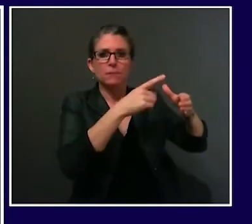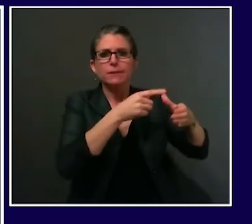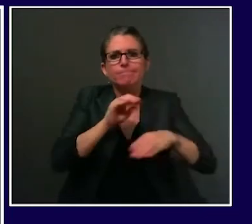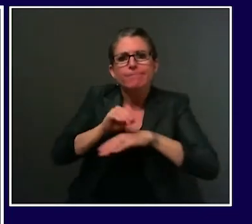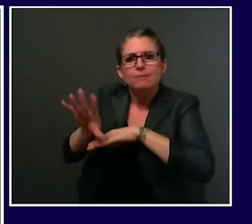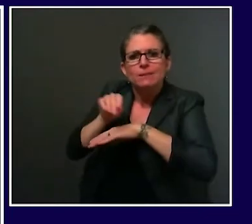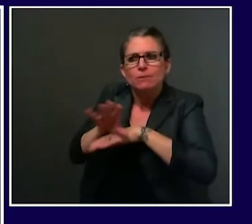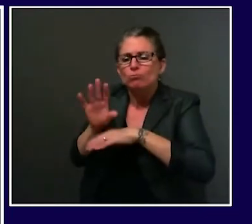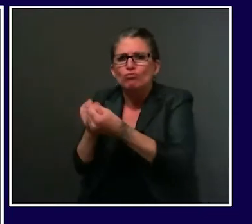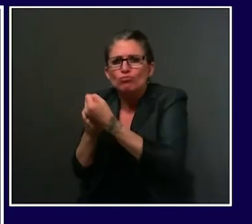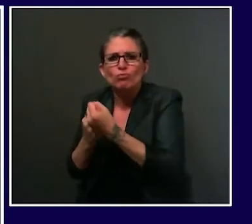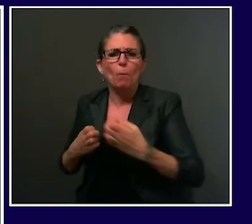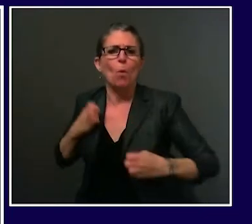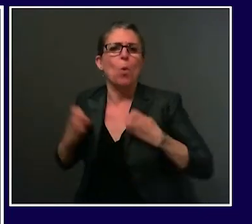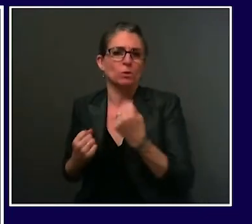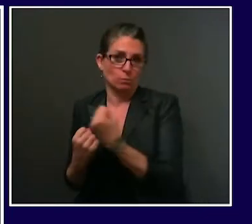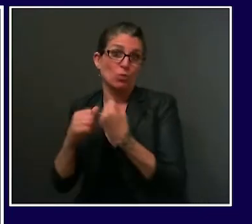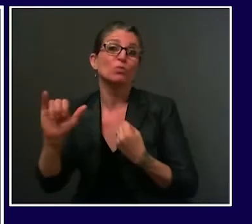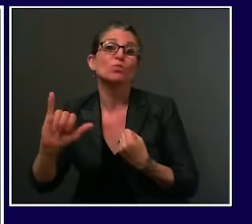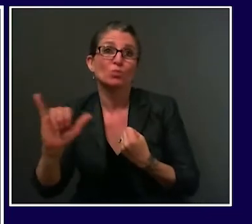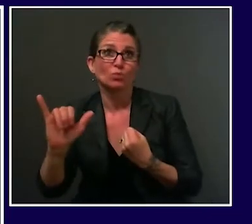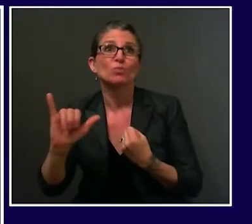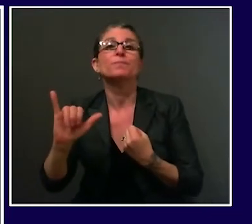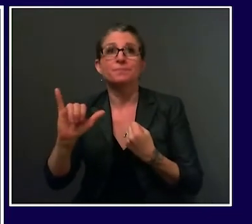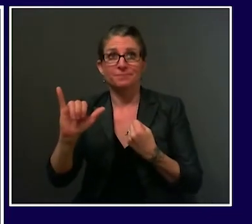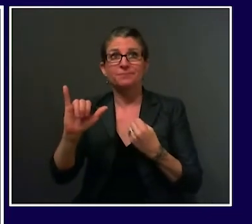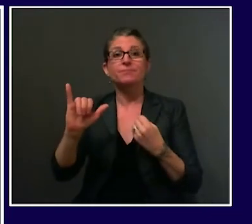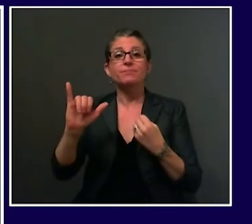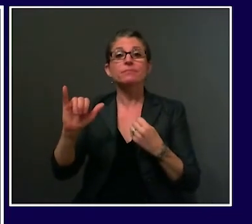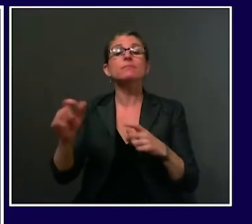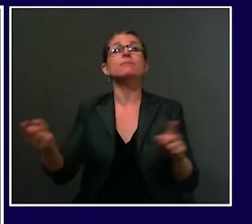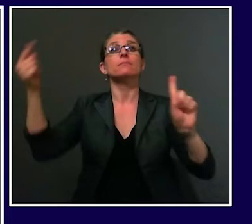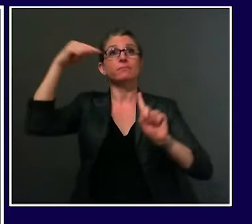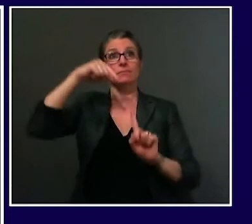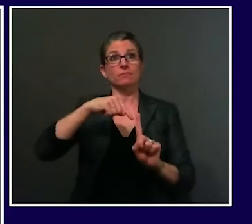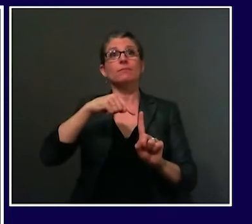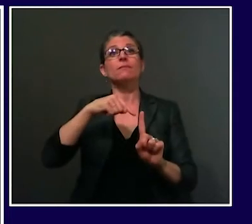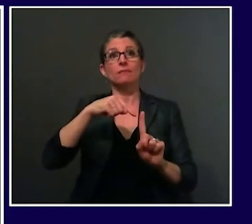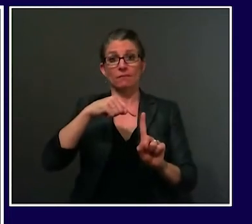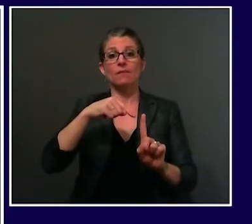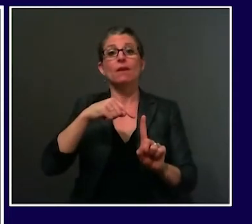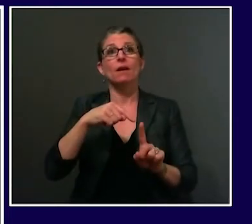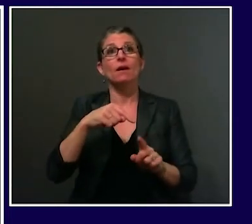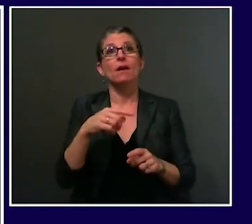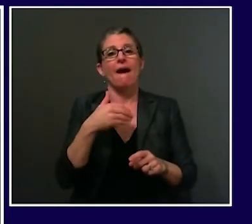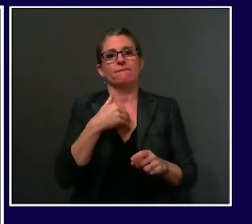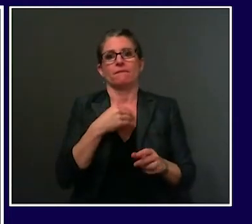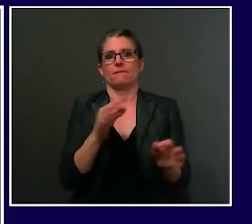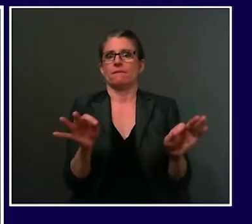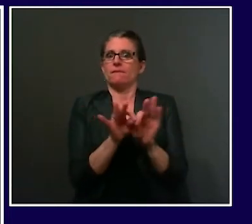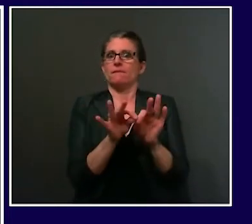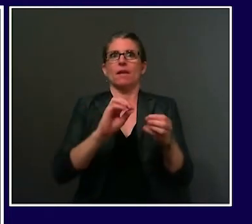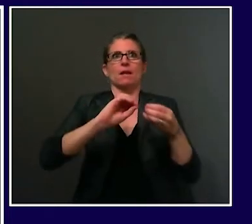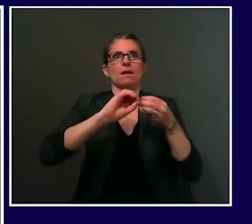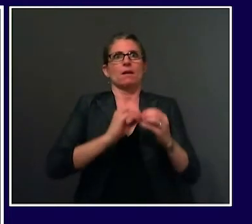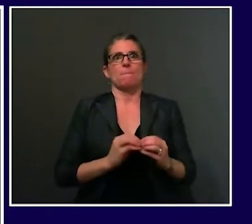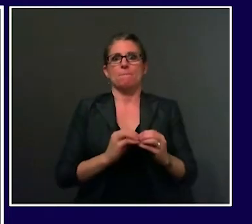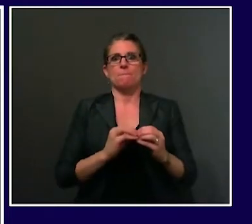Next, in terms of some of the vital statistics that Maine CDC tracks, at present across the state, there